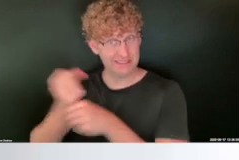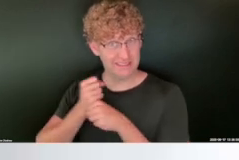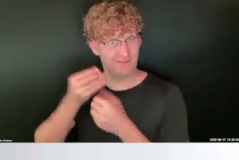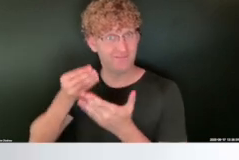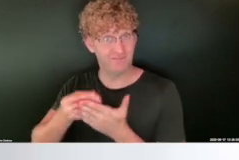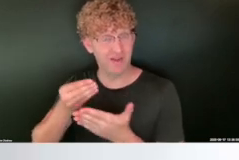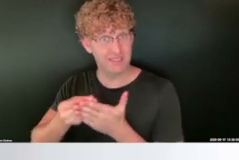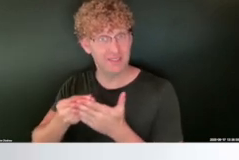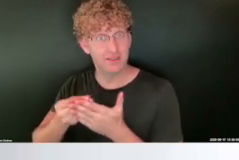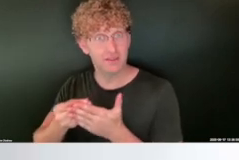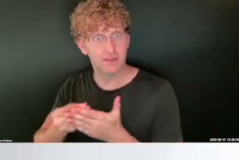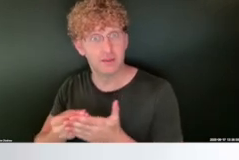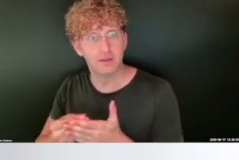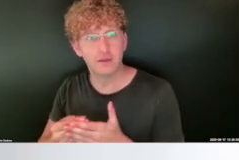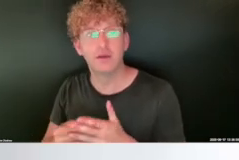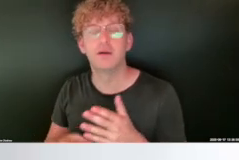I just